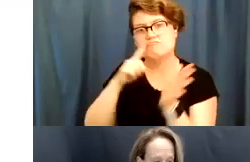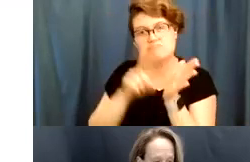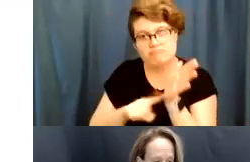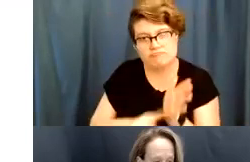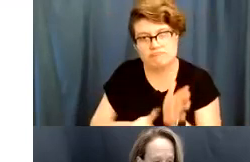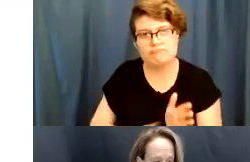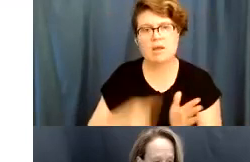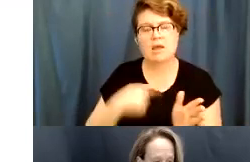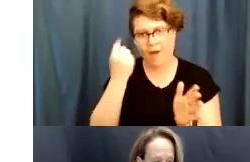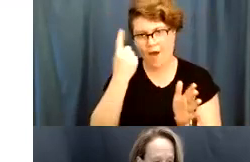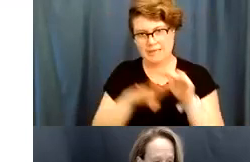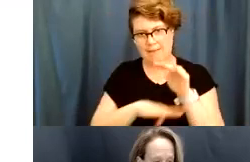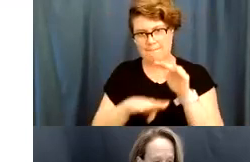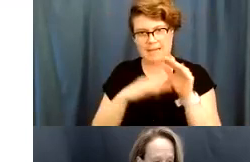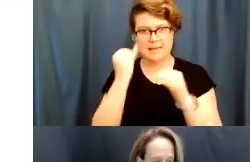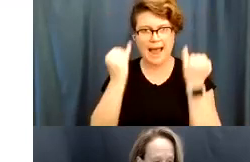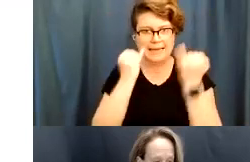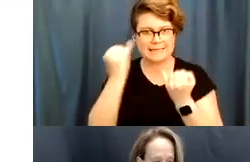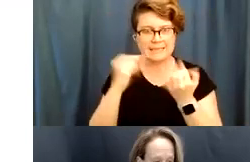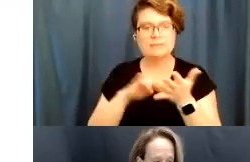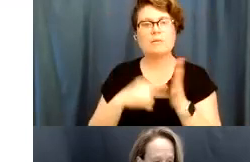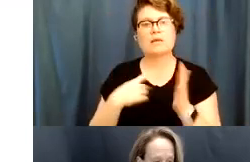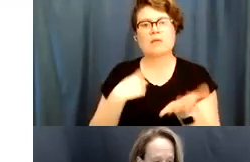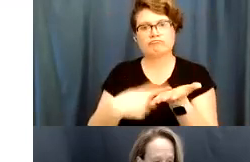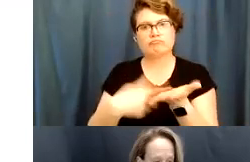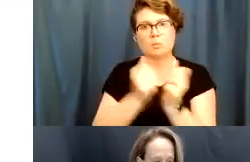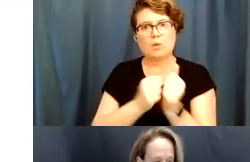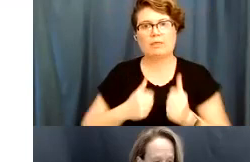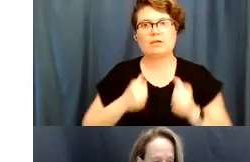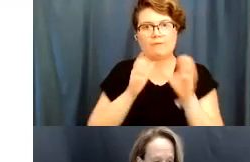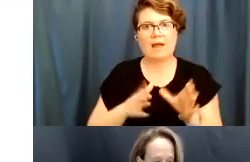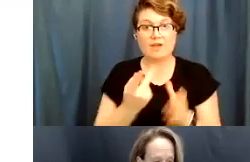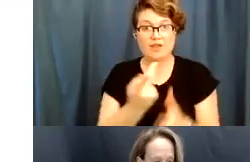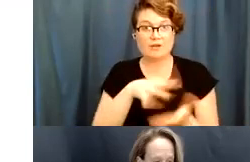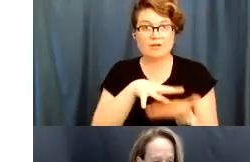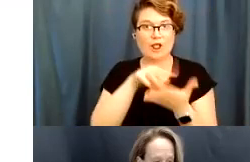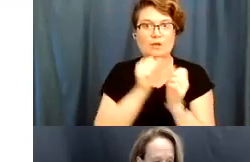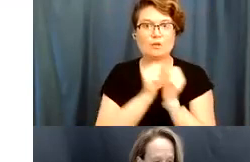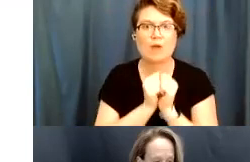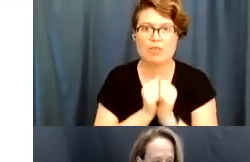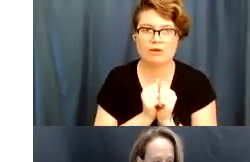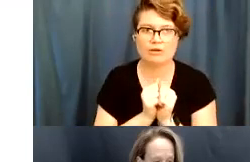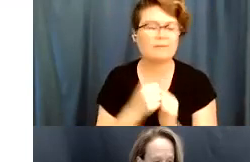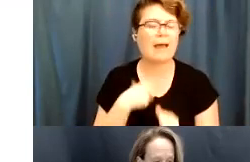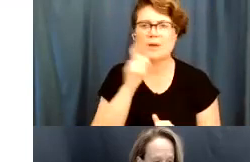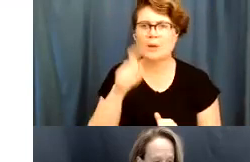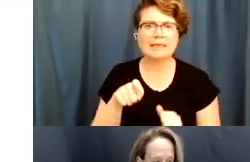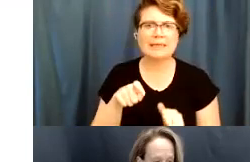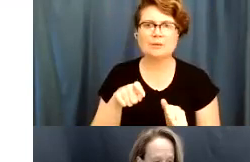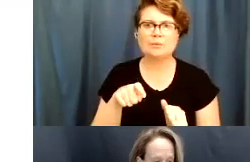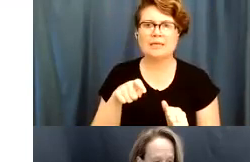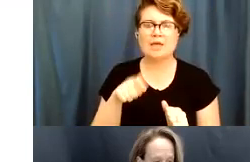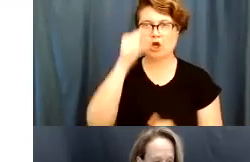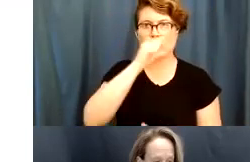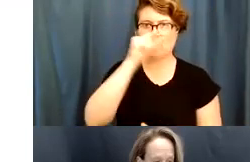can have that conversation and learn with a survivor. We don't have to be, a walking, living Google. Don't